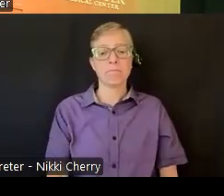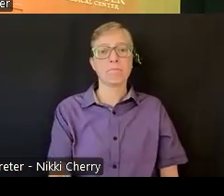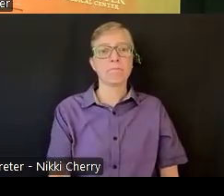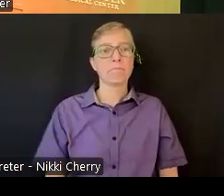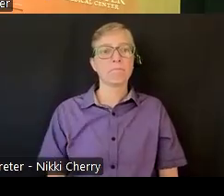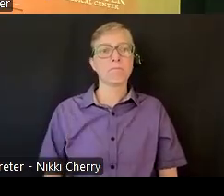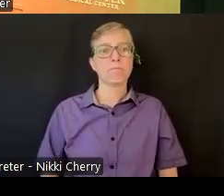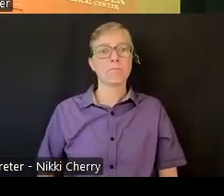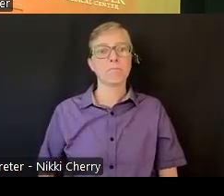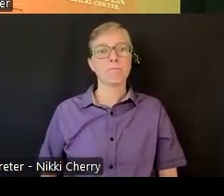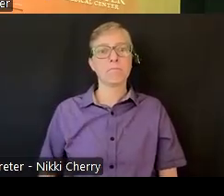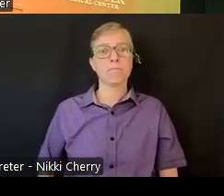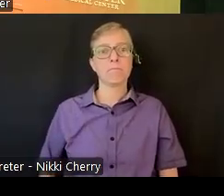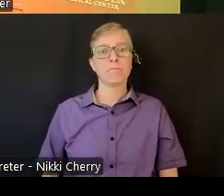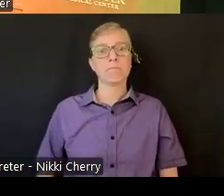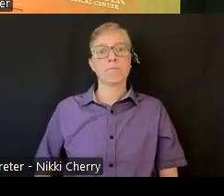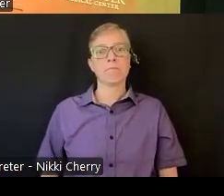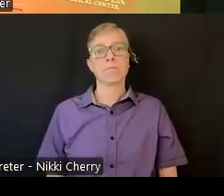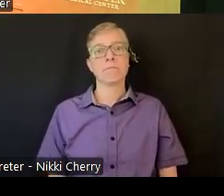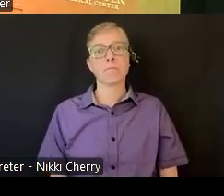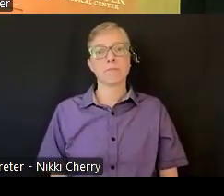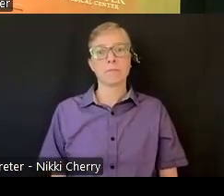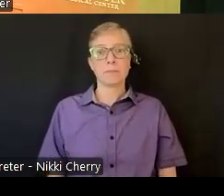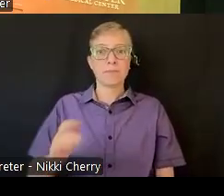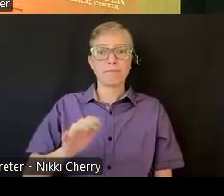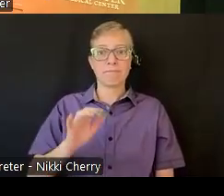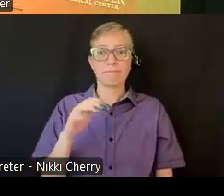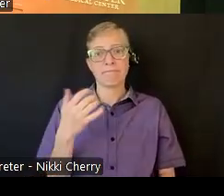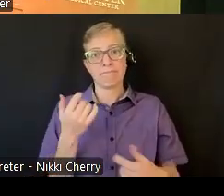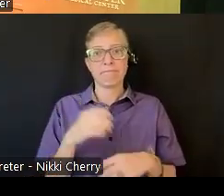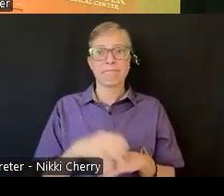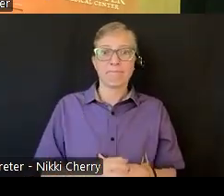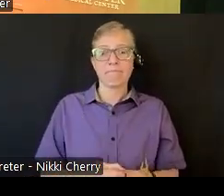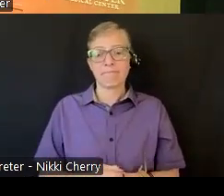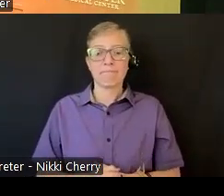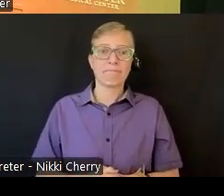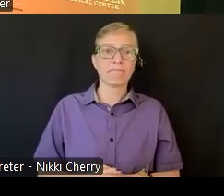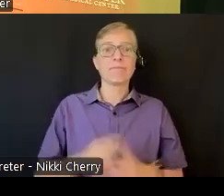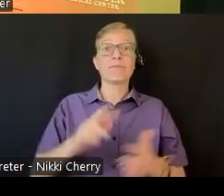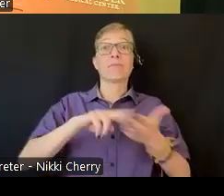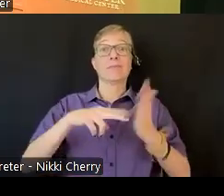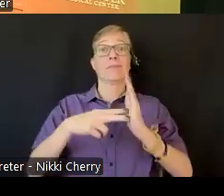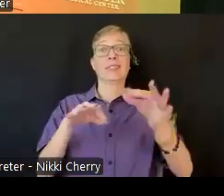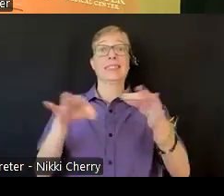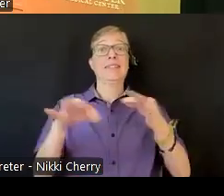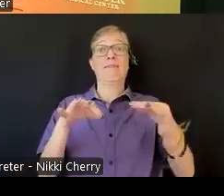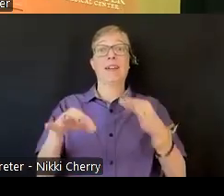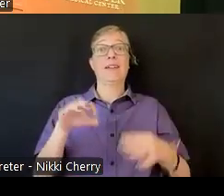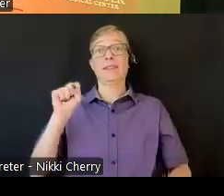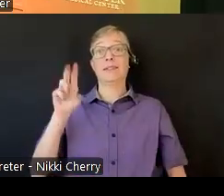But that goes to this idea about how do you define success in our